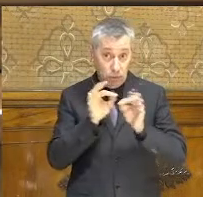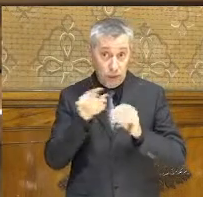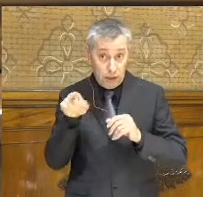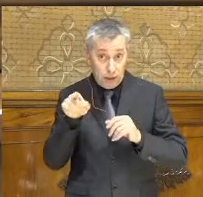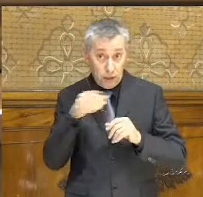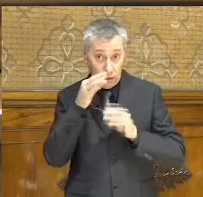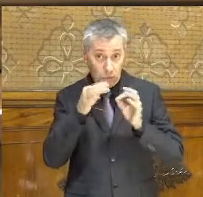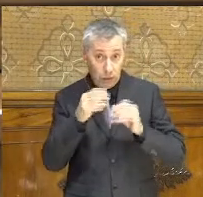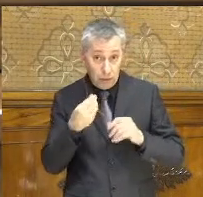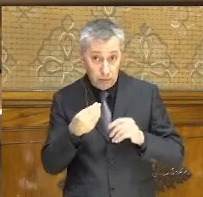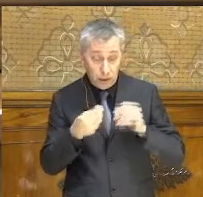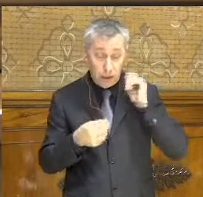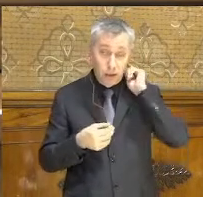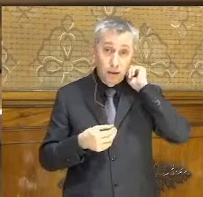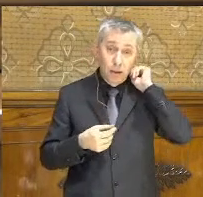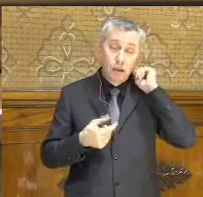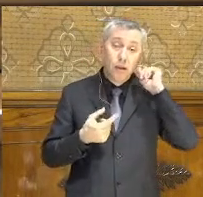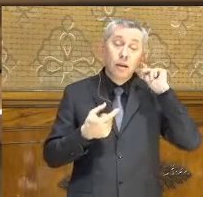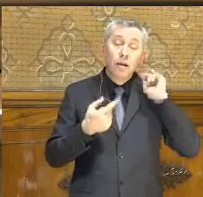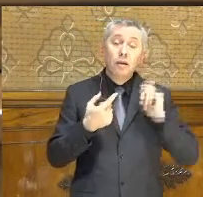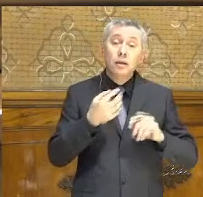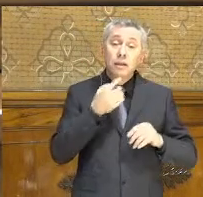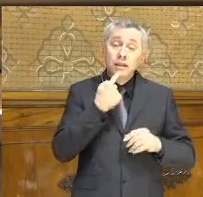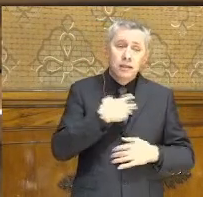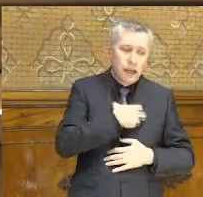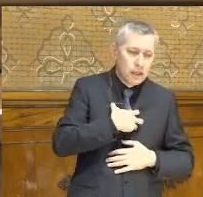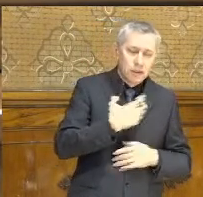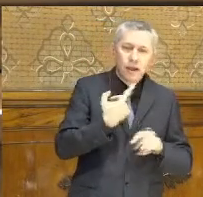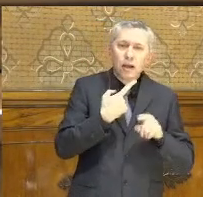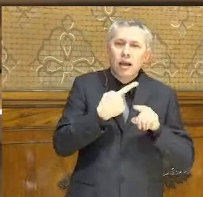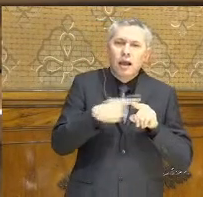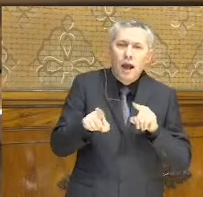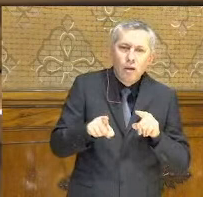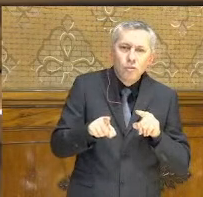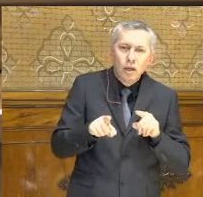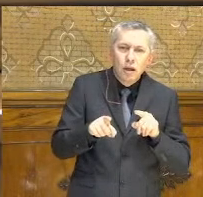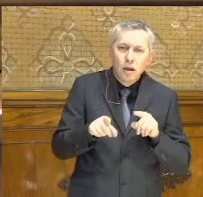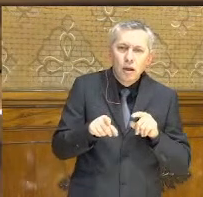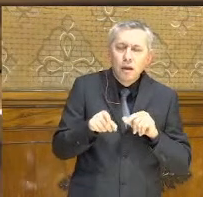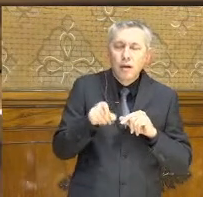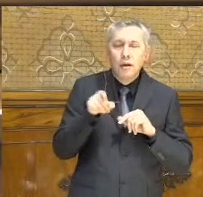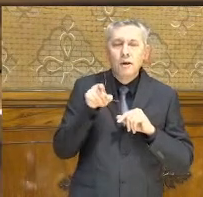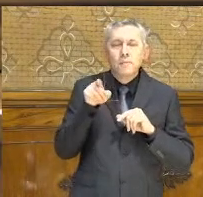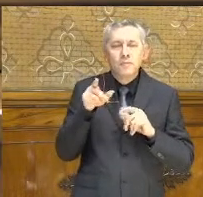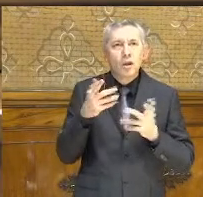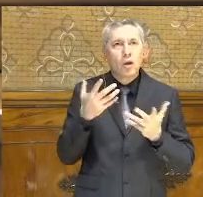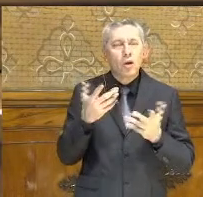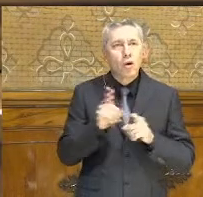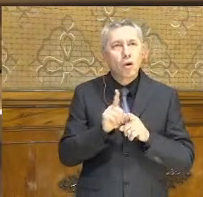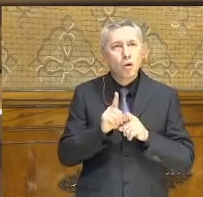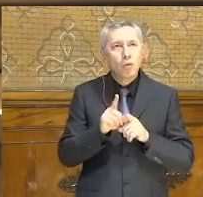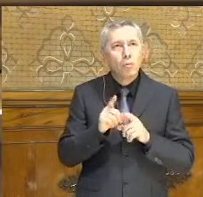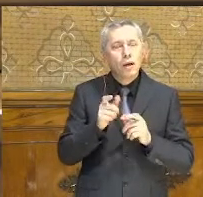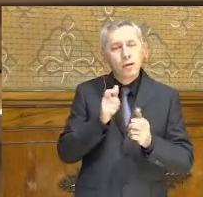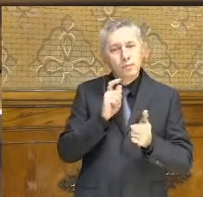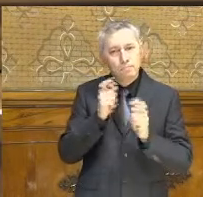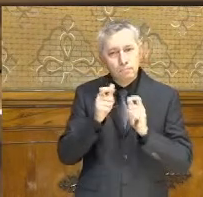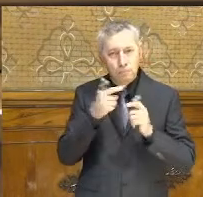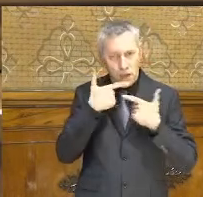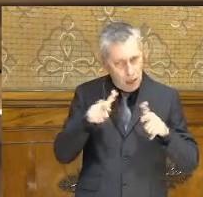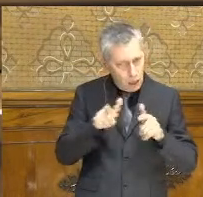because the hosts realize that he is speaking the same